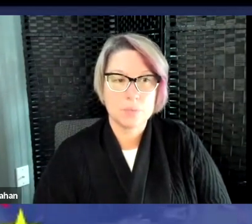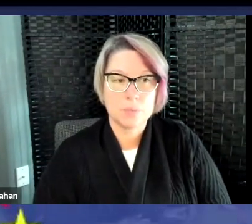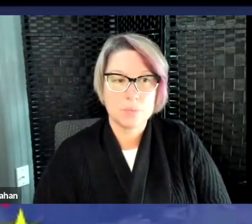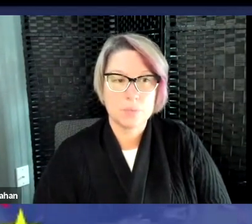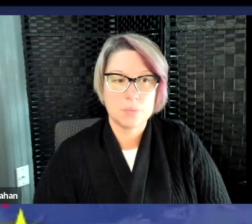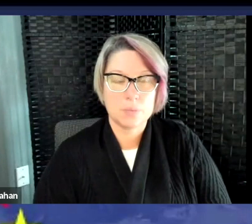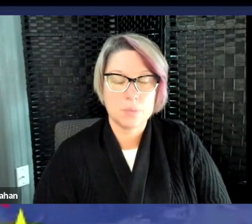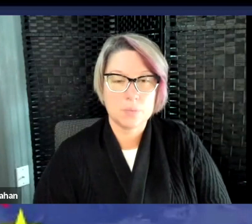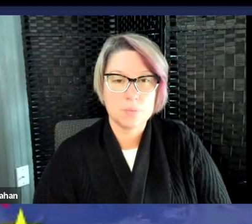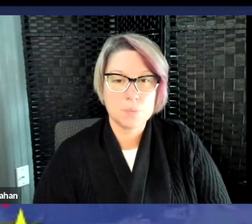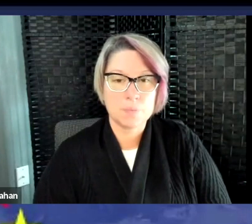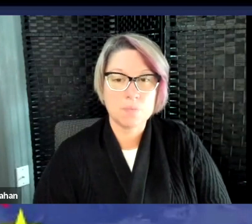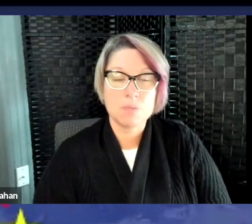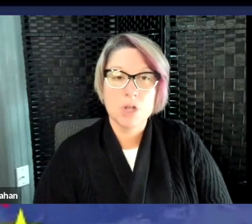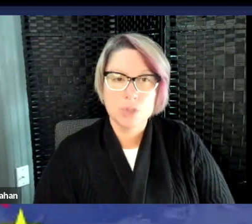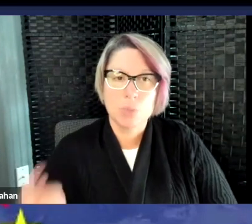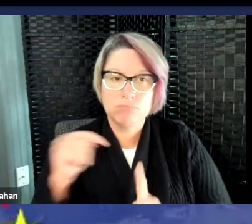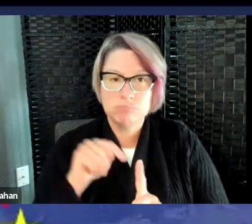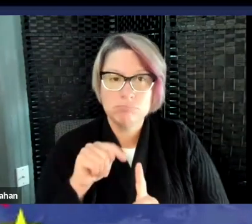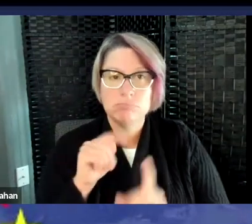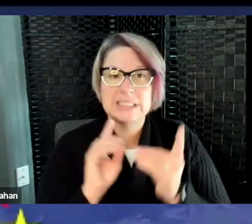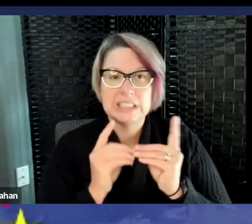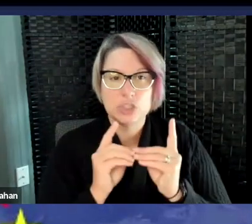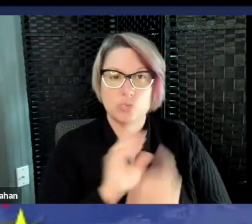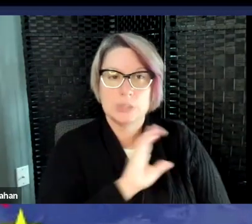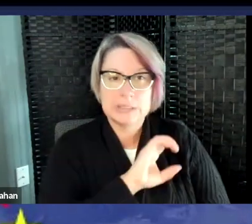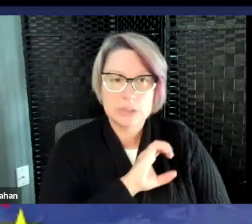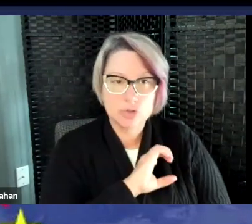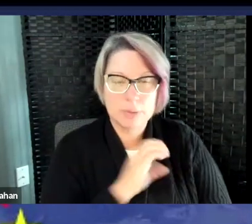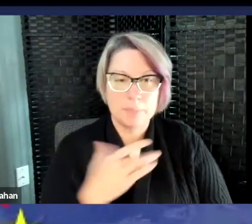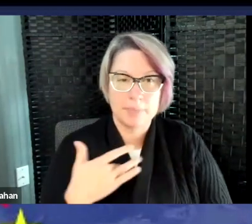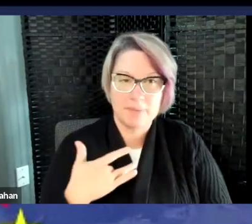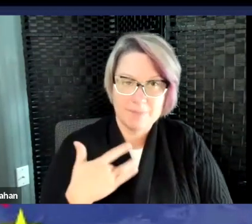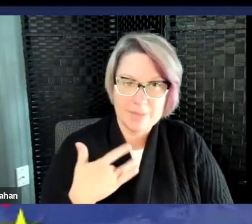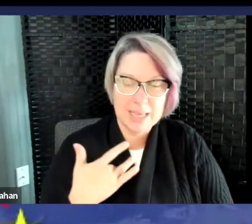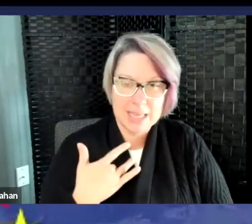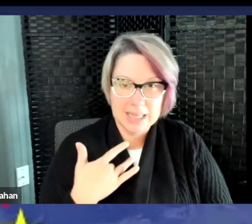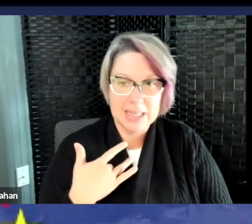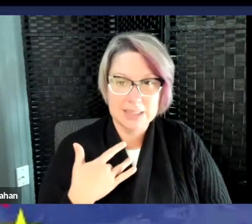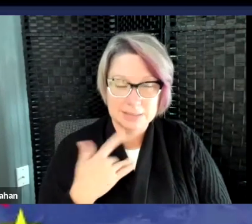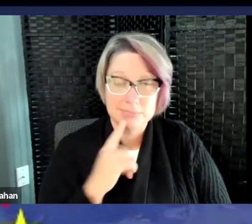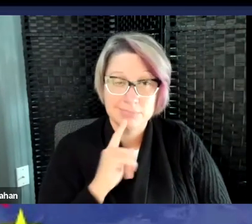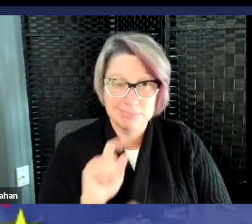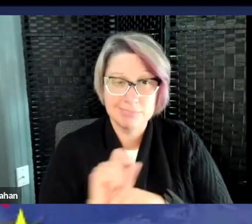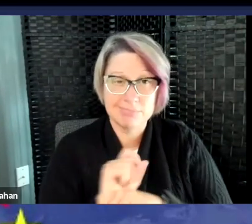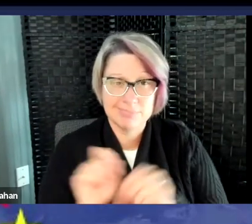citizenship and feelings, and kind of what I was talking about here. All right. They're completely connected.